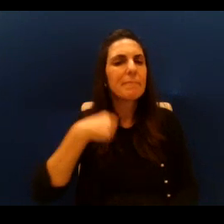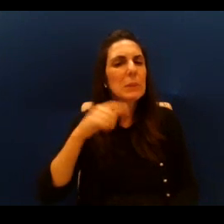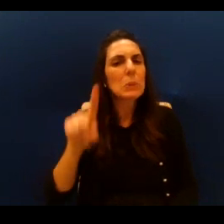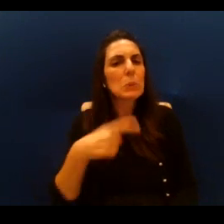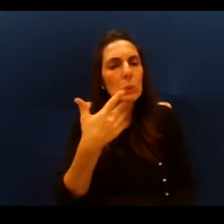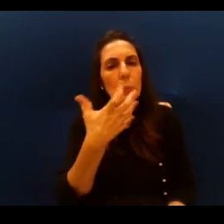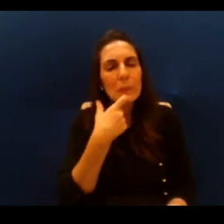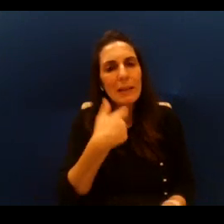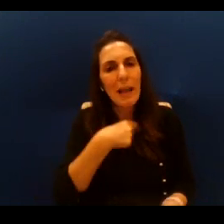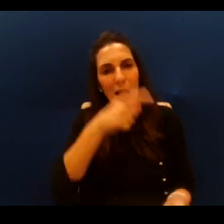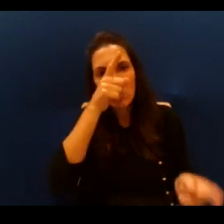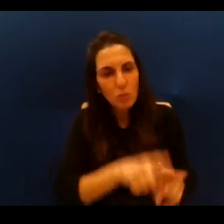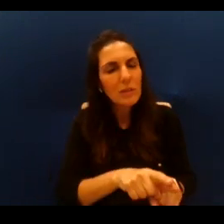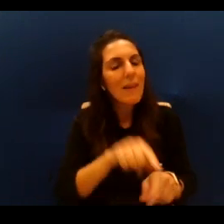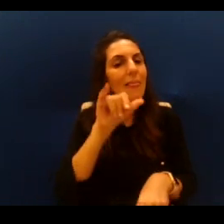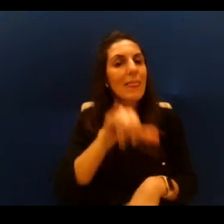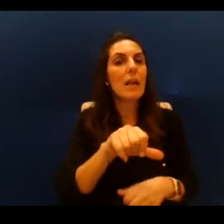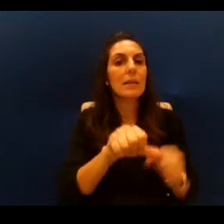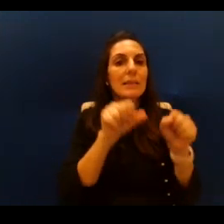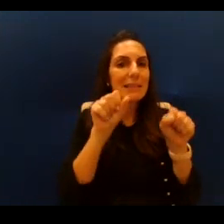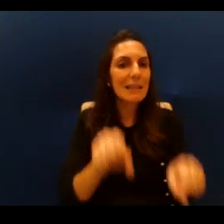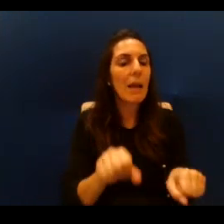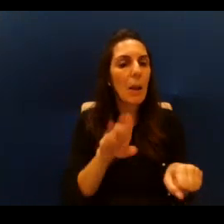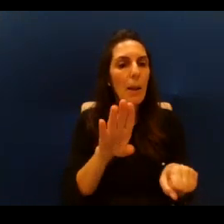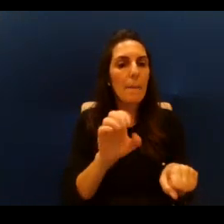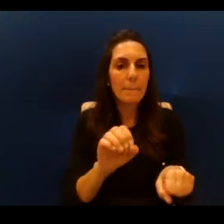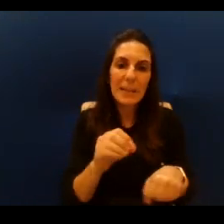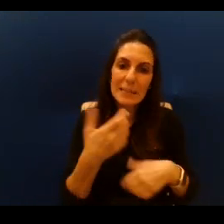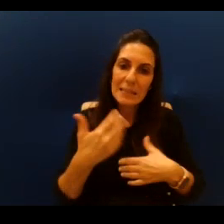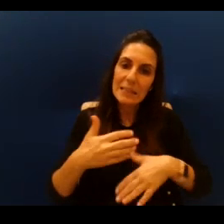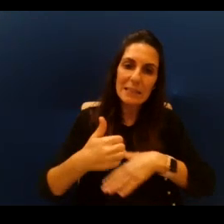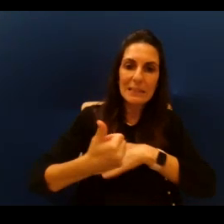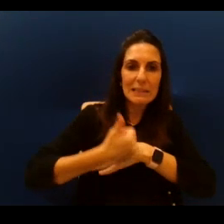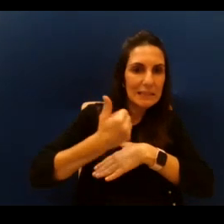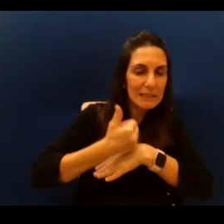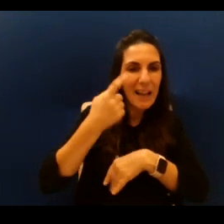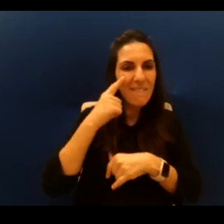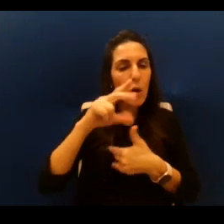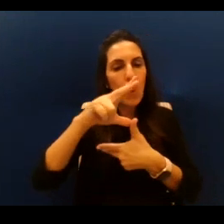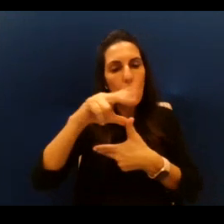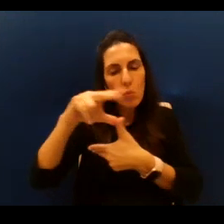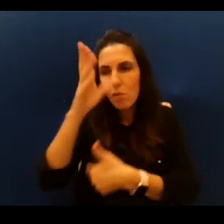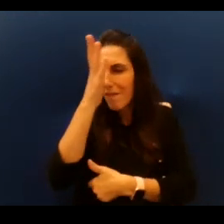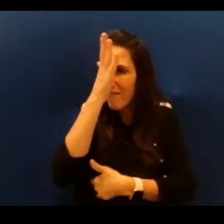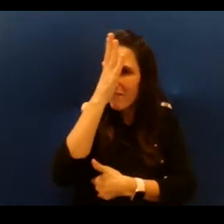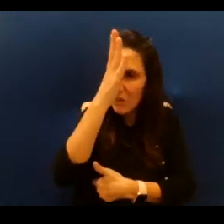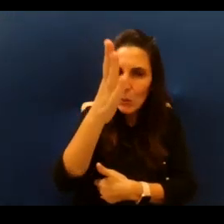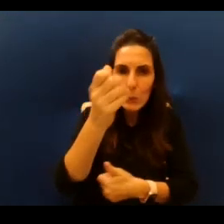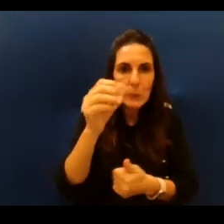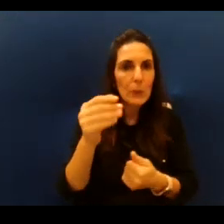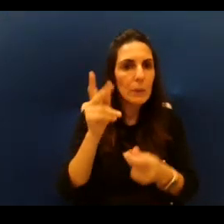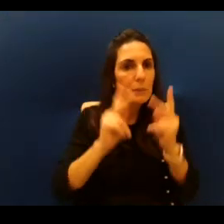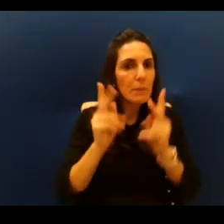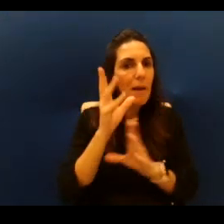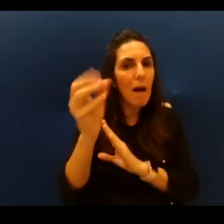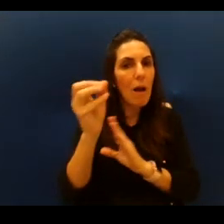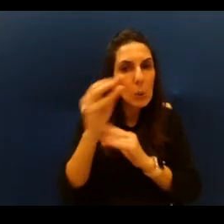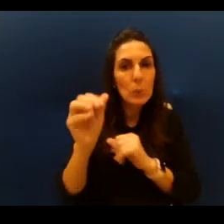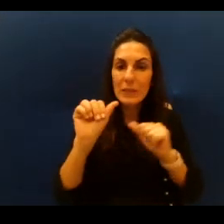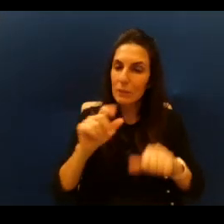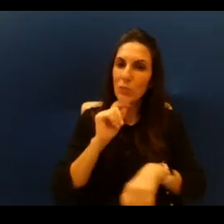agree. It's definitely, it could be a potential hazard in case of hurricanes in the future and that sort of thing. And having people outside could be